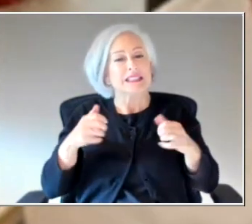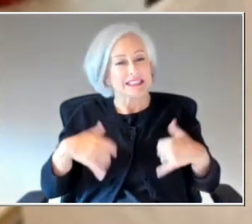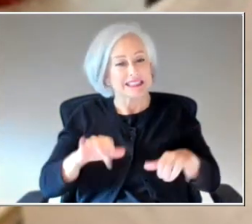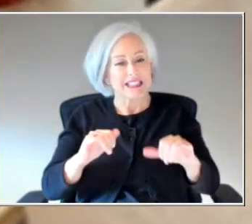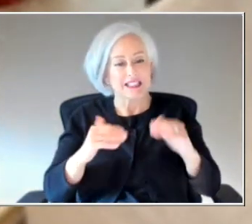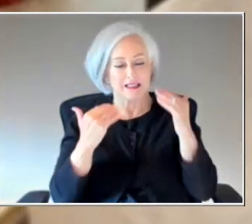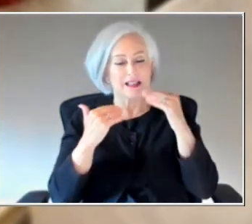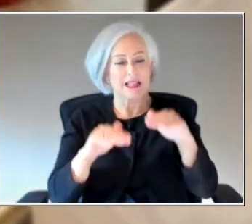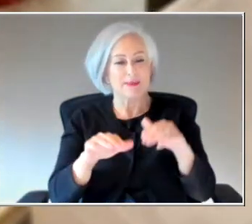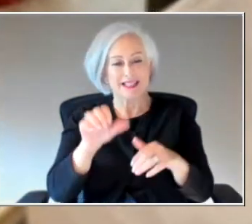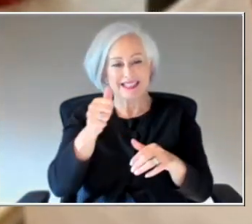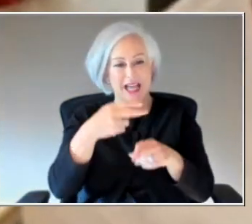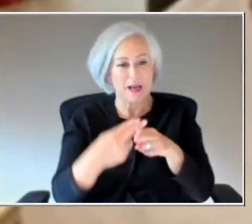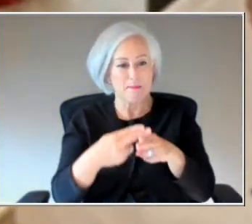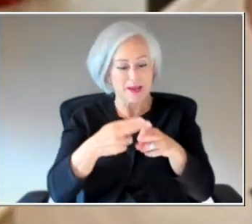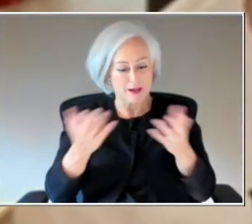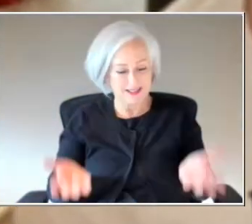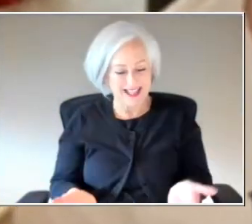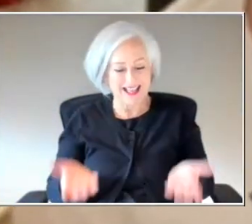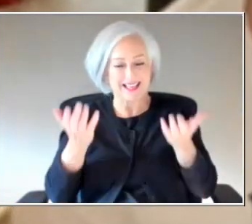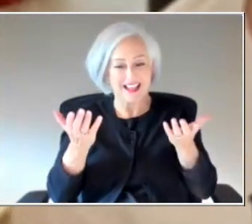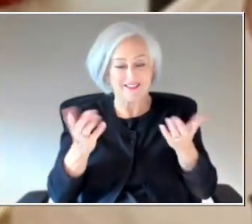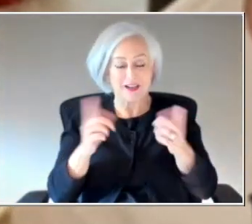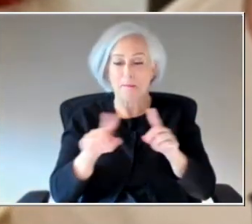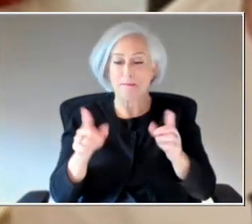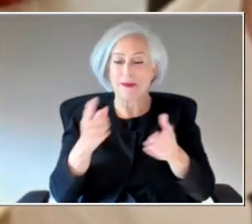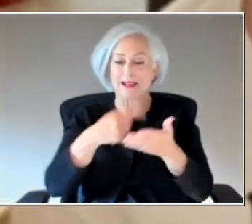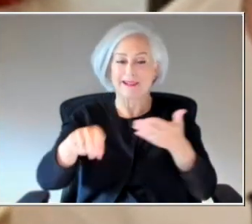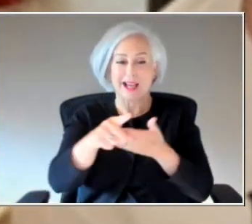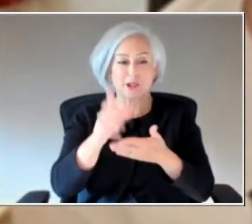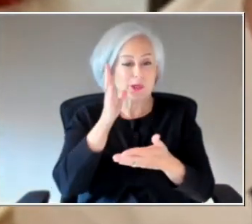So I'll be back at it, hopefully like a